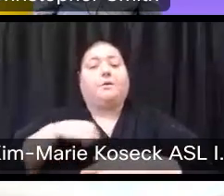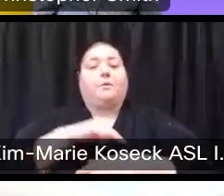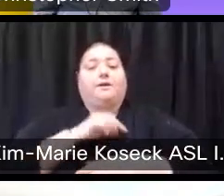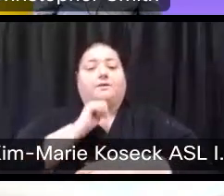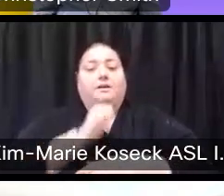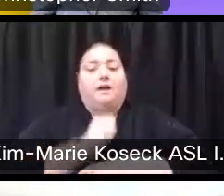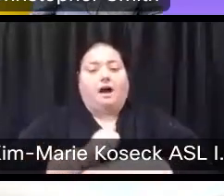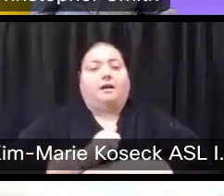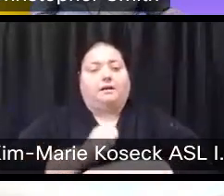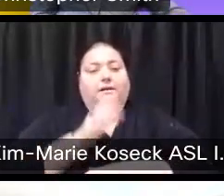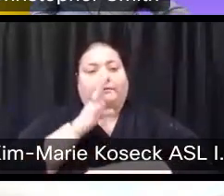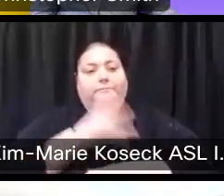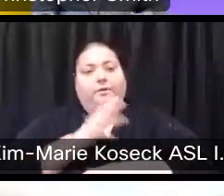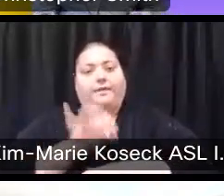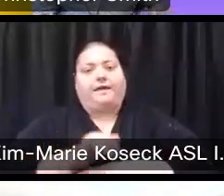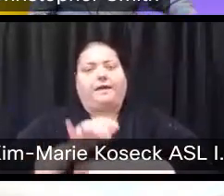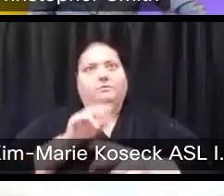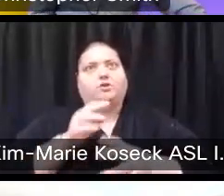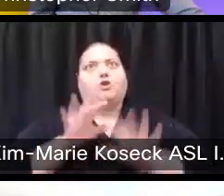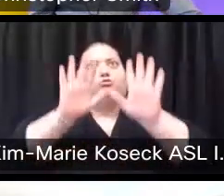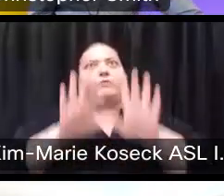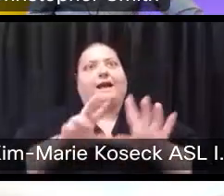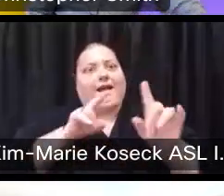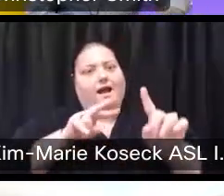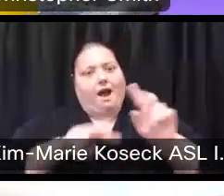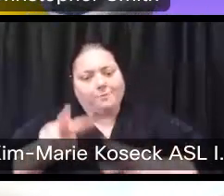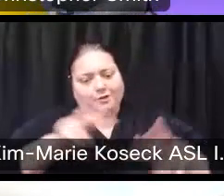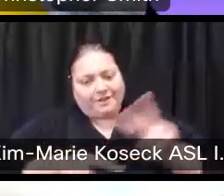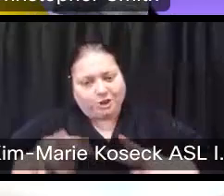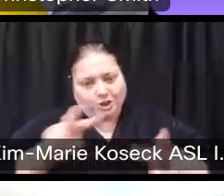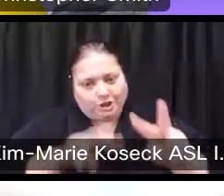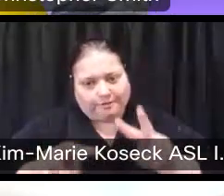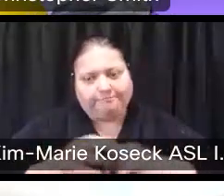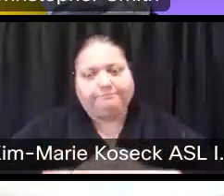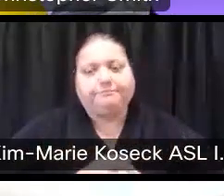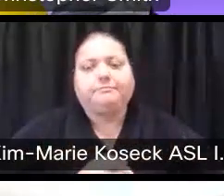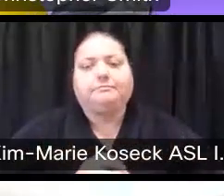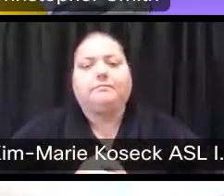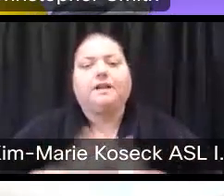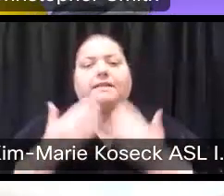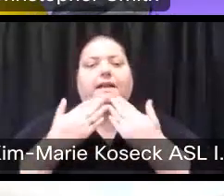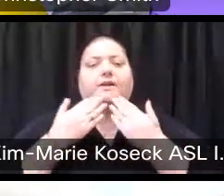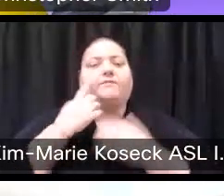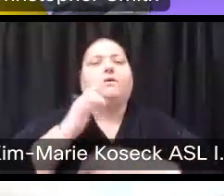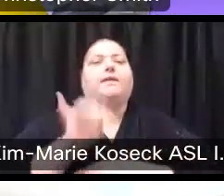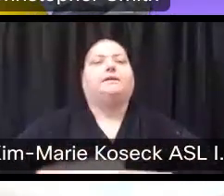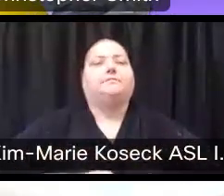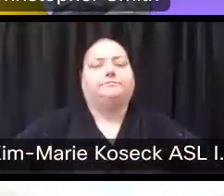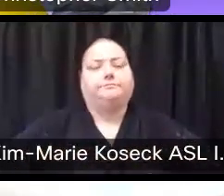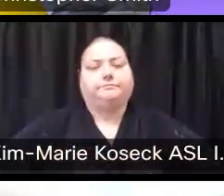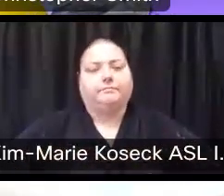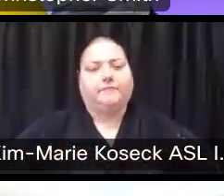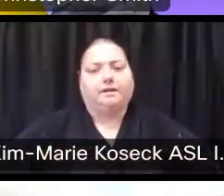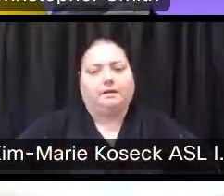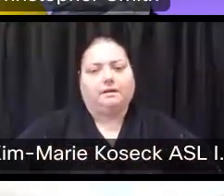doing that, because that was a very good observation that is contradictory if we are. So thank you for that.